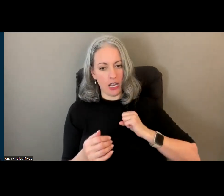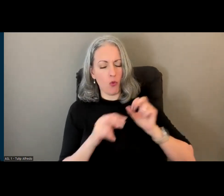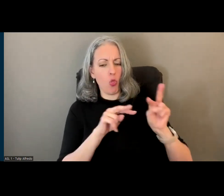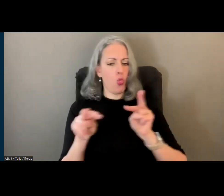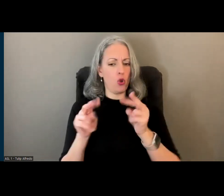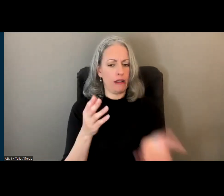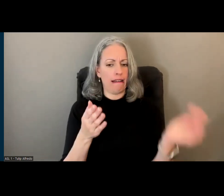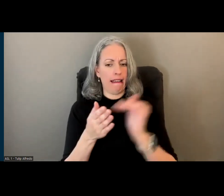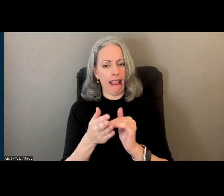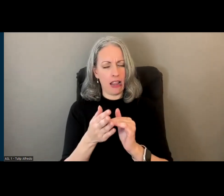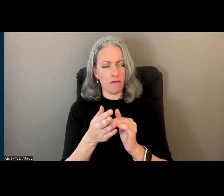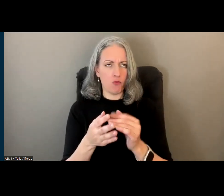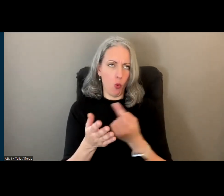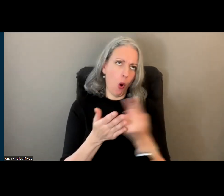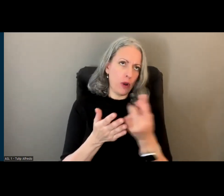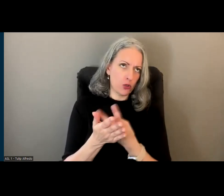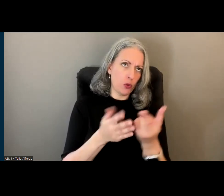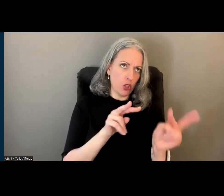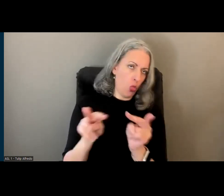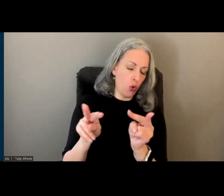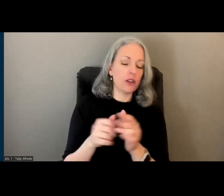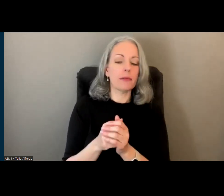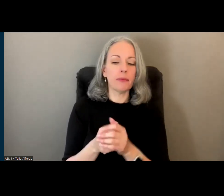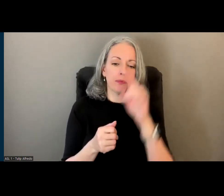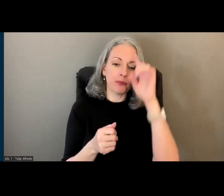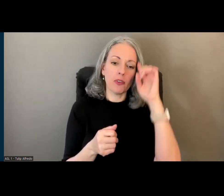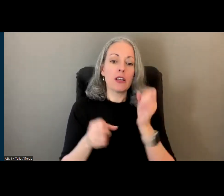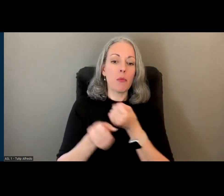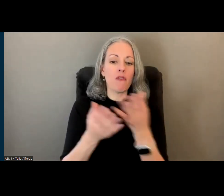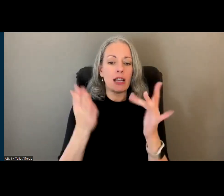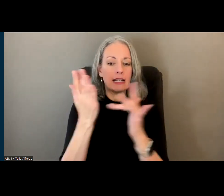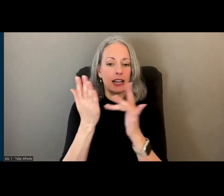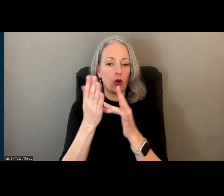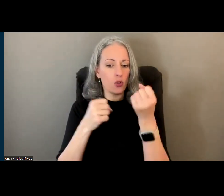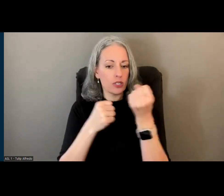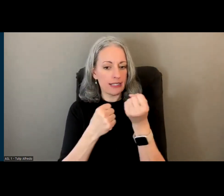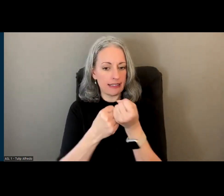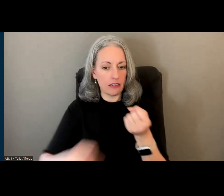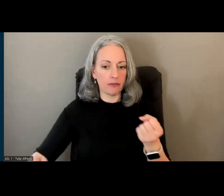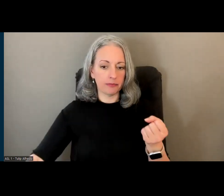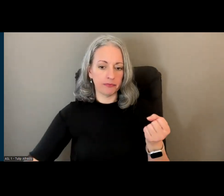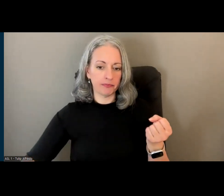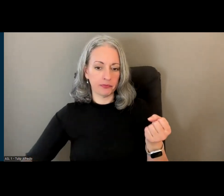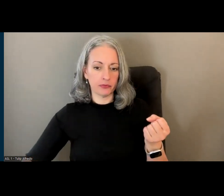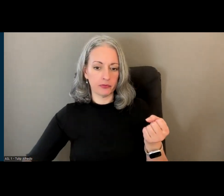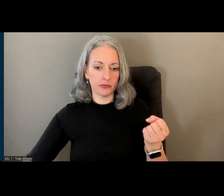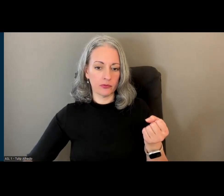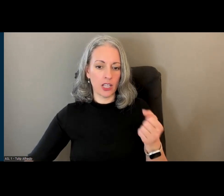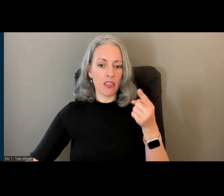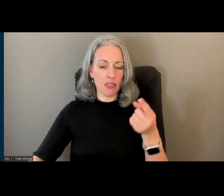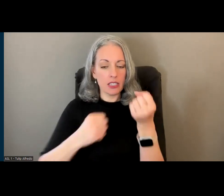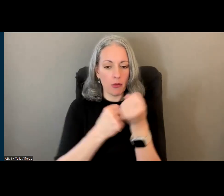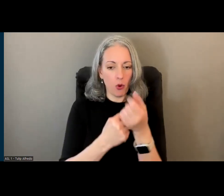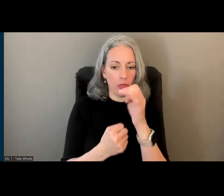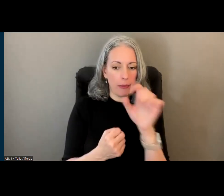The Department of Aging is providing intensive technical assistance to the Commission on Aging. They are the bill's sponsors, and they were